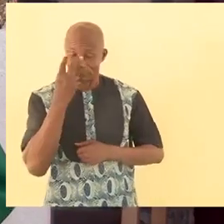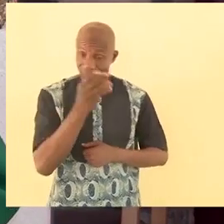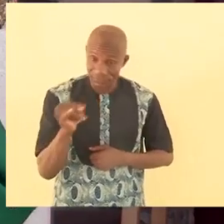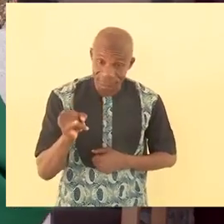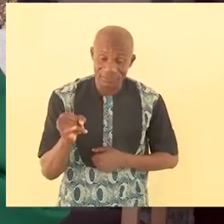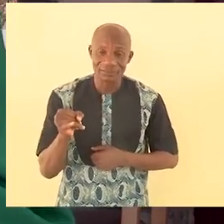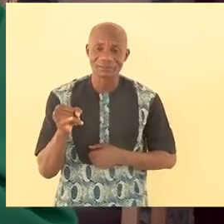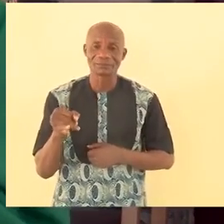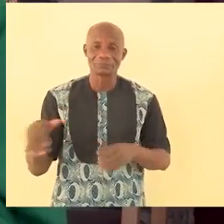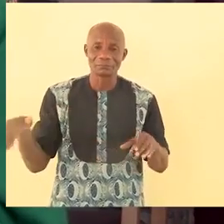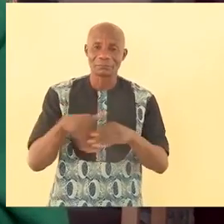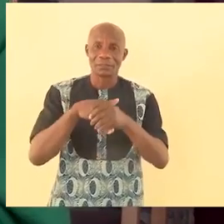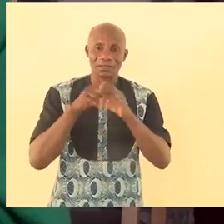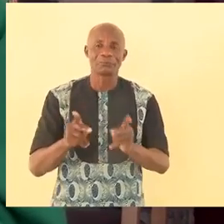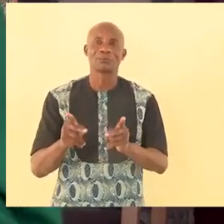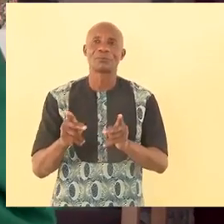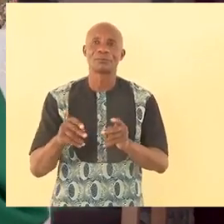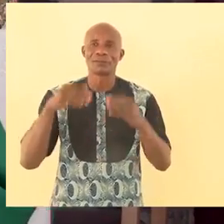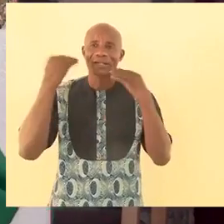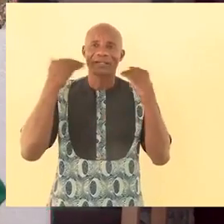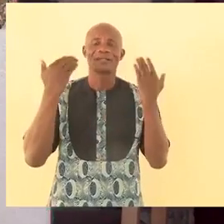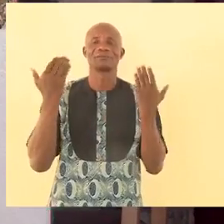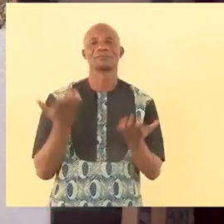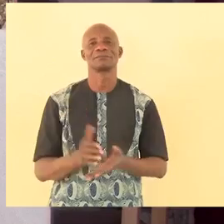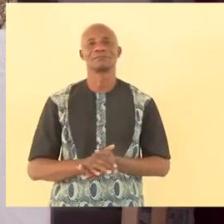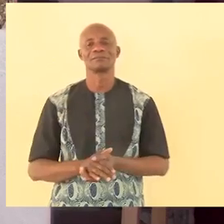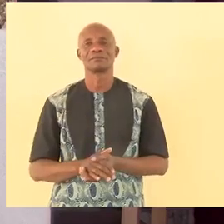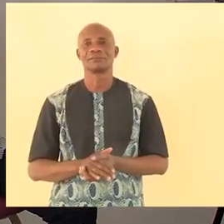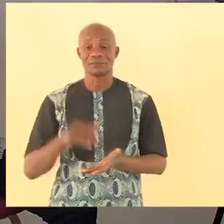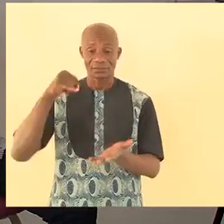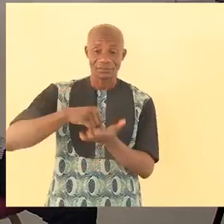Now I'm seeing married people laughing. It means something, right?